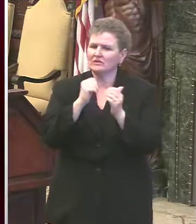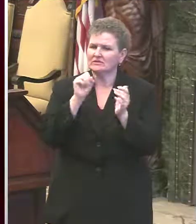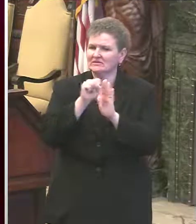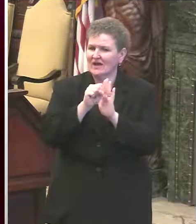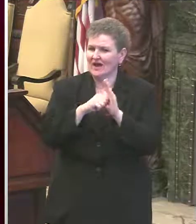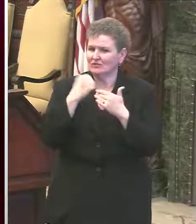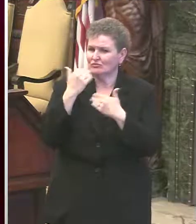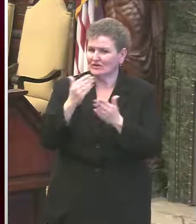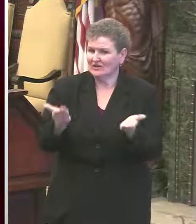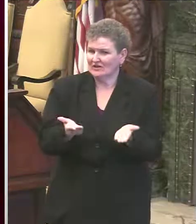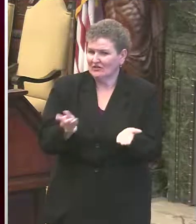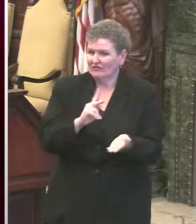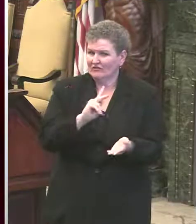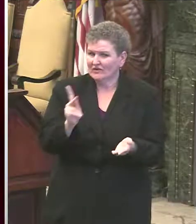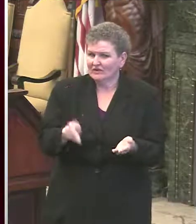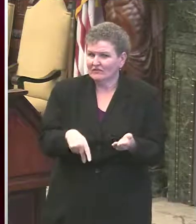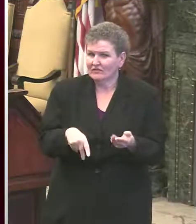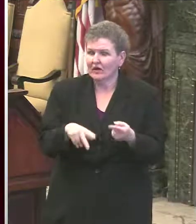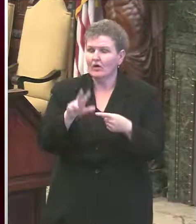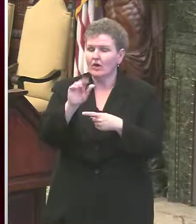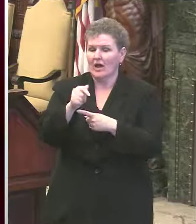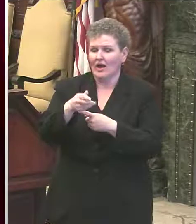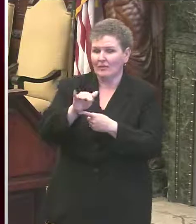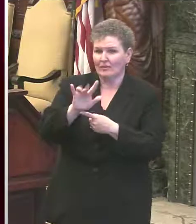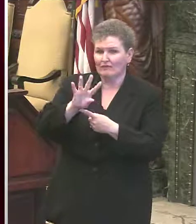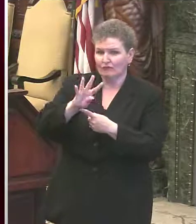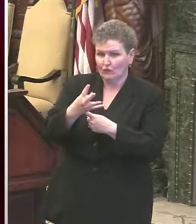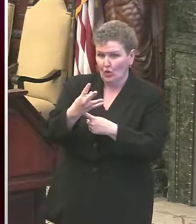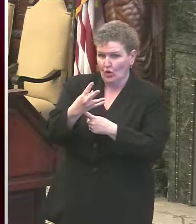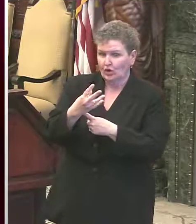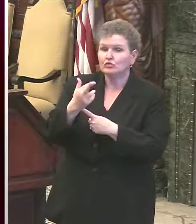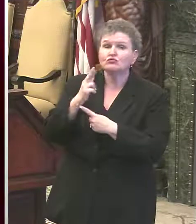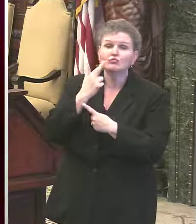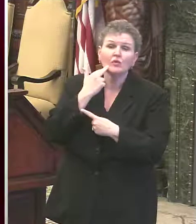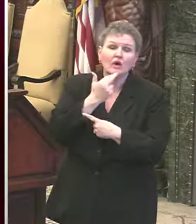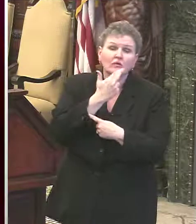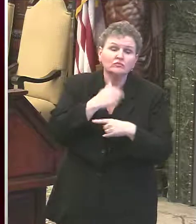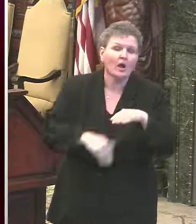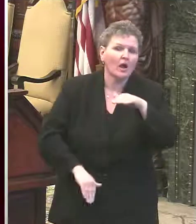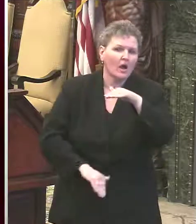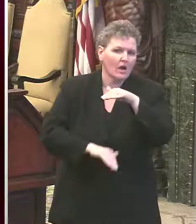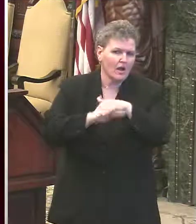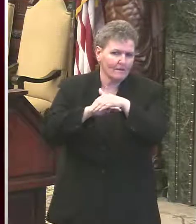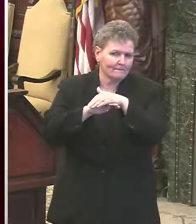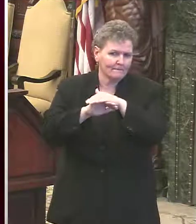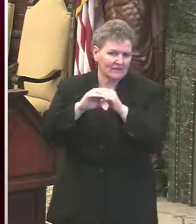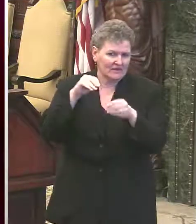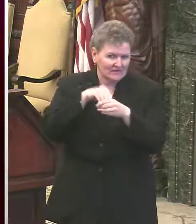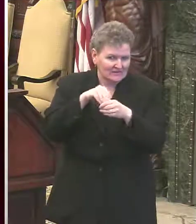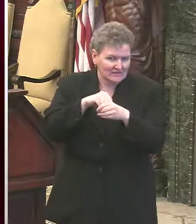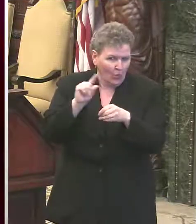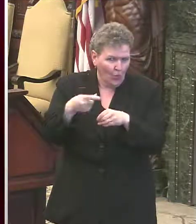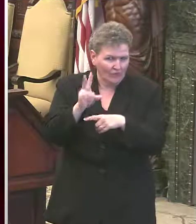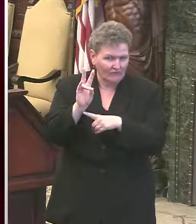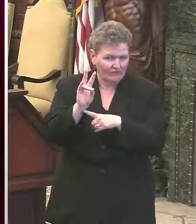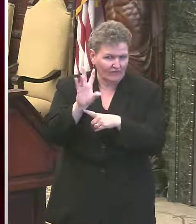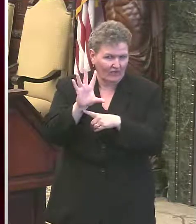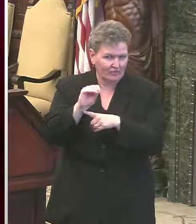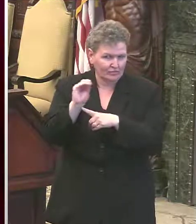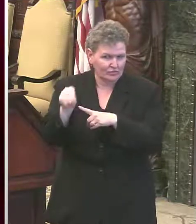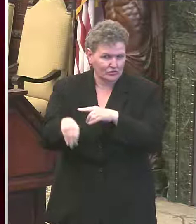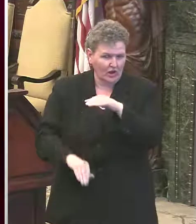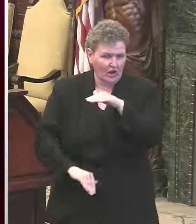4th. He's going to allow restaurants to go have an indoor dining capacity up to 75%, and indoor events up